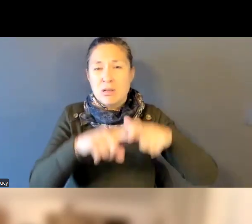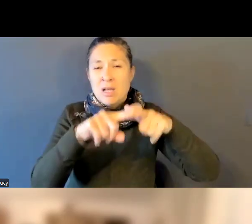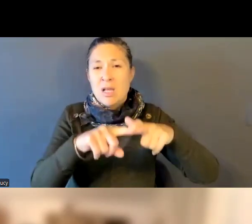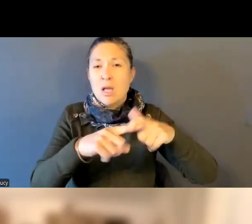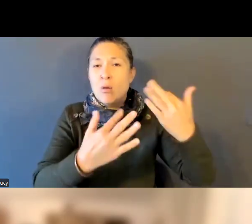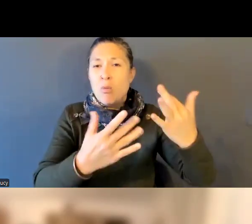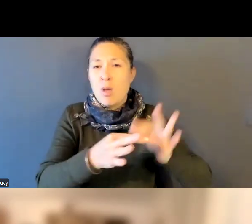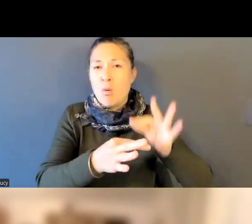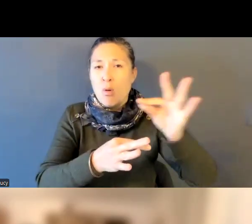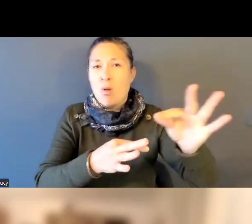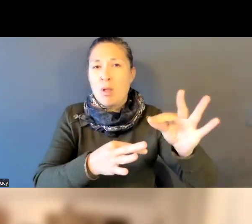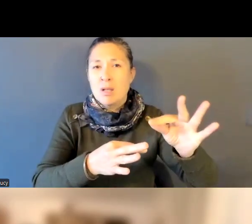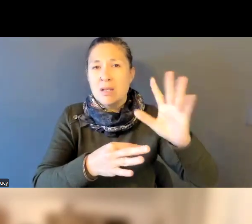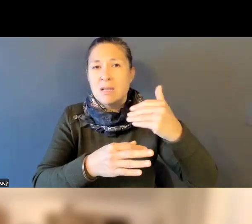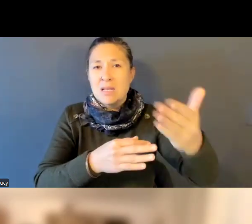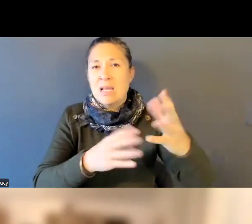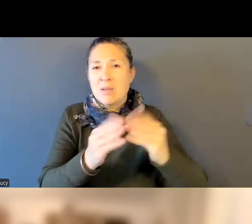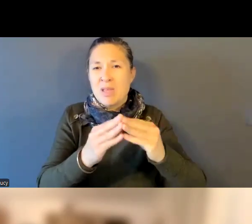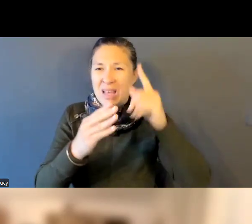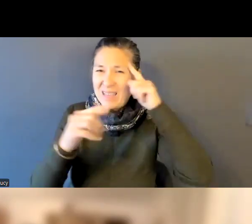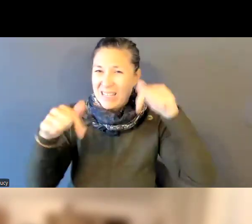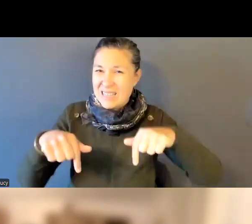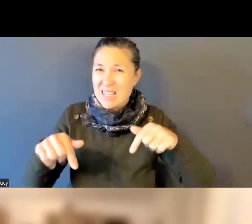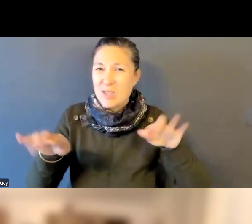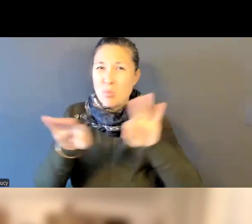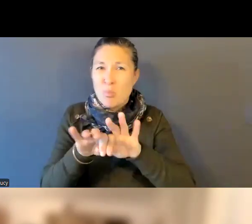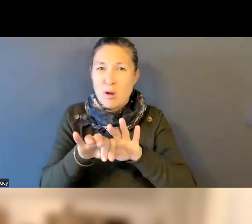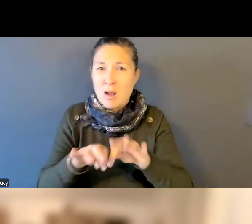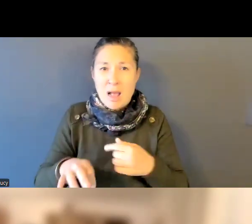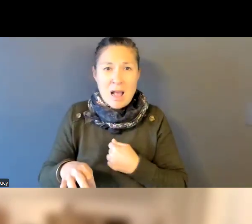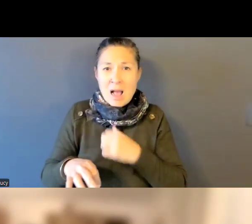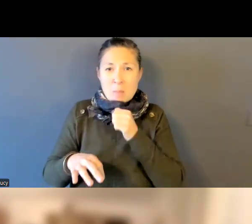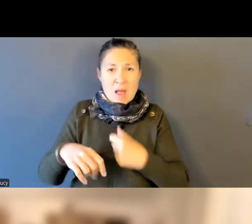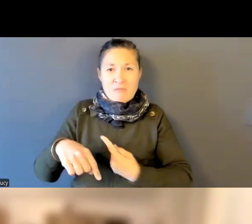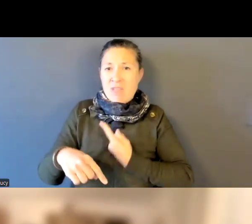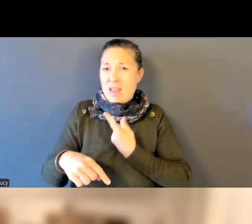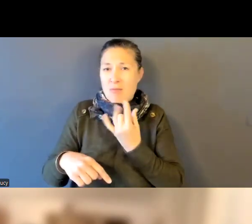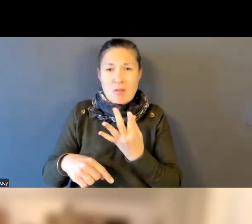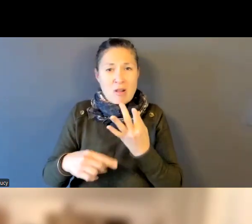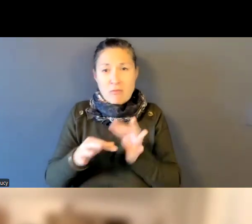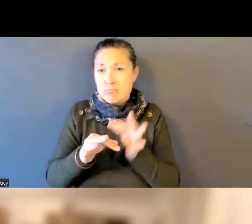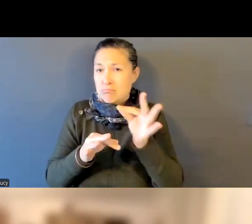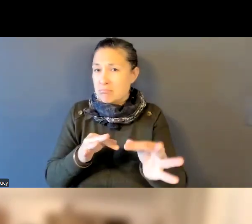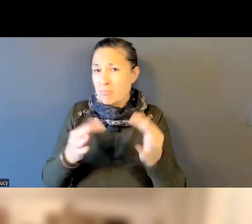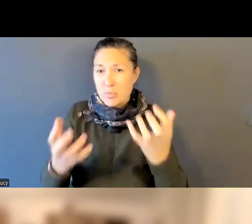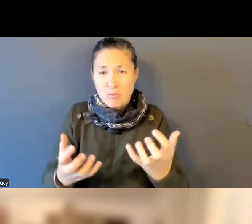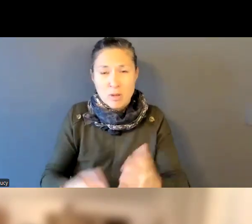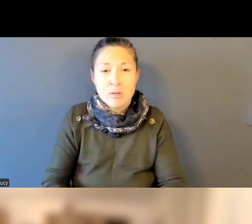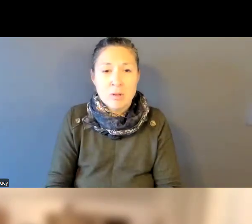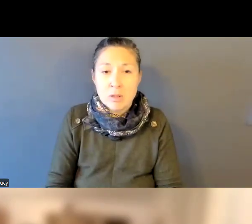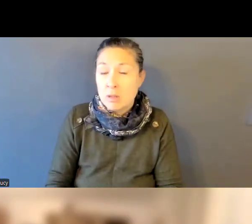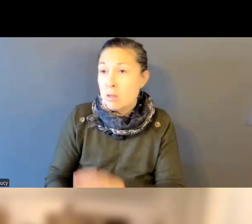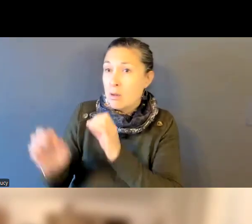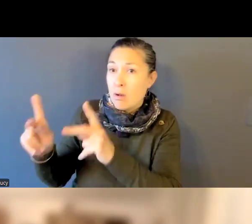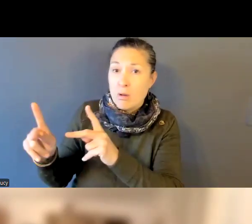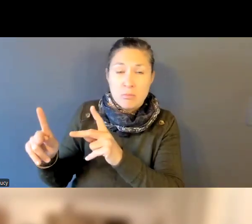important conversation as well. Great. So I won't be offended if you want to use it next meeting. Okay, I mean, that sounds like a